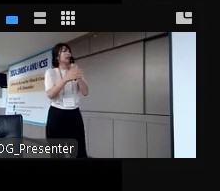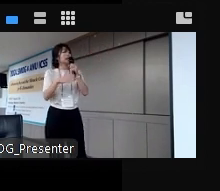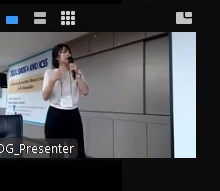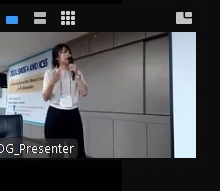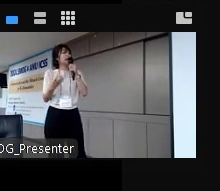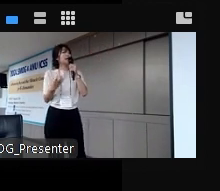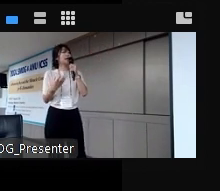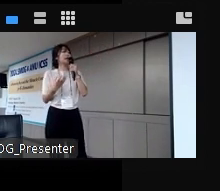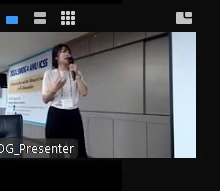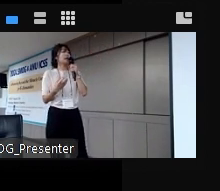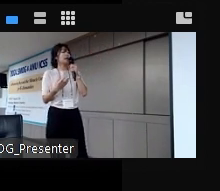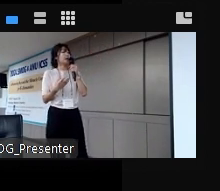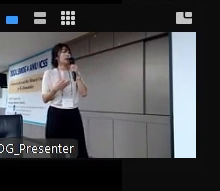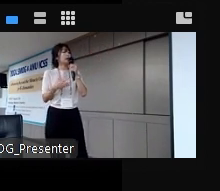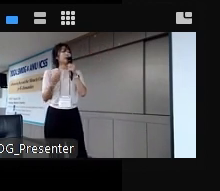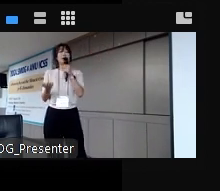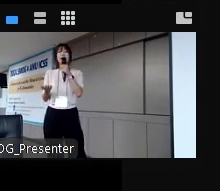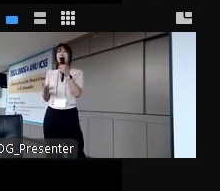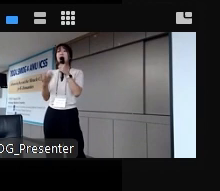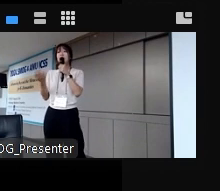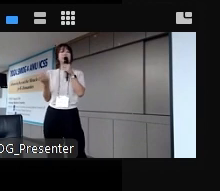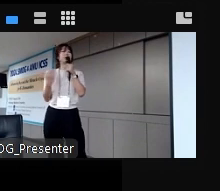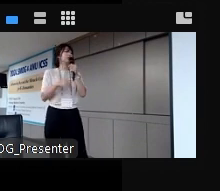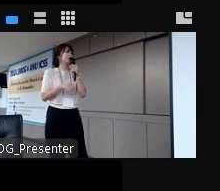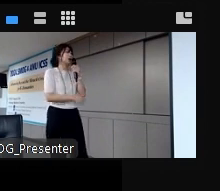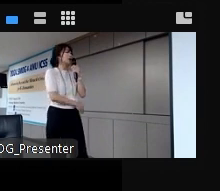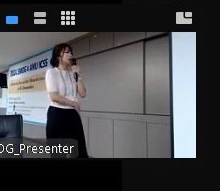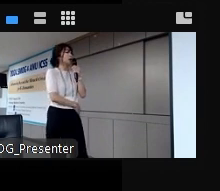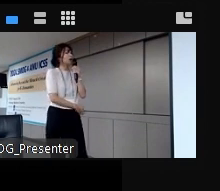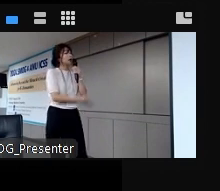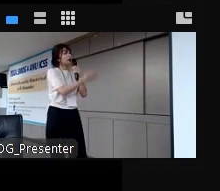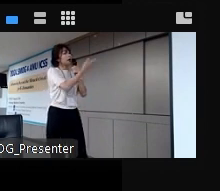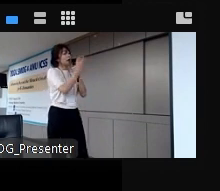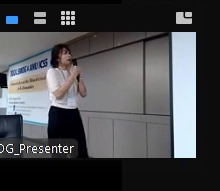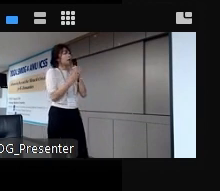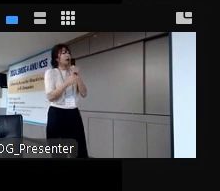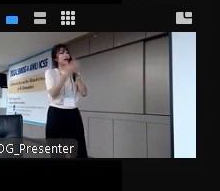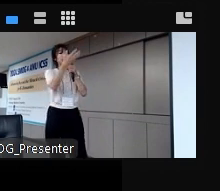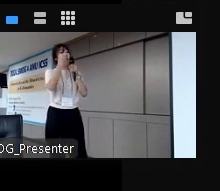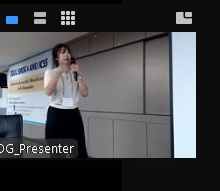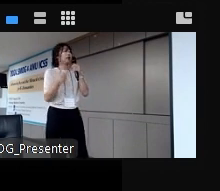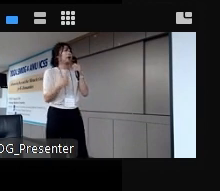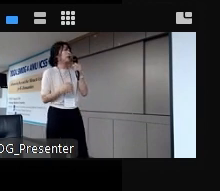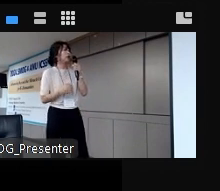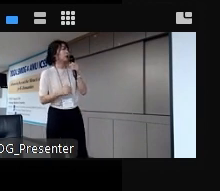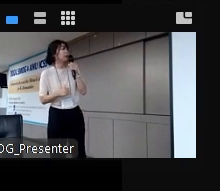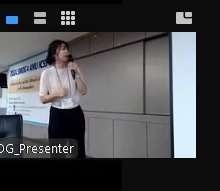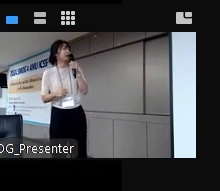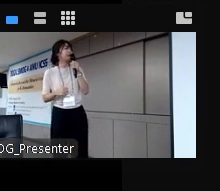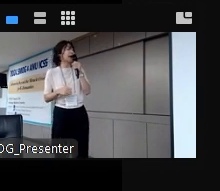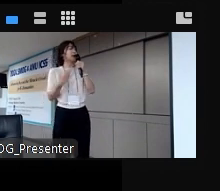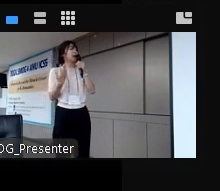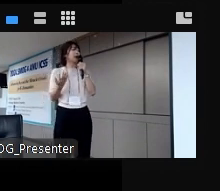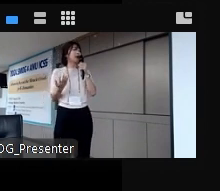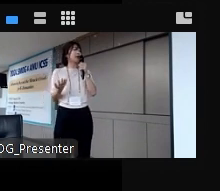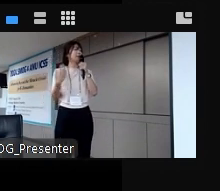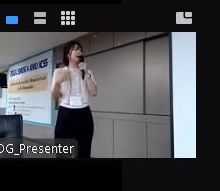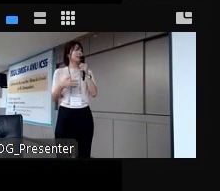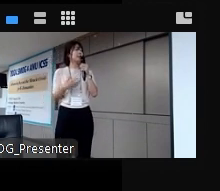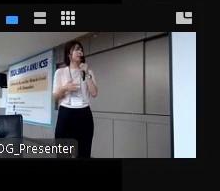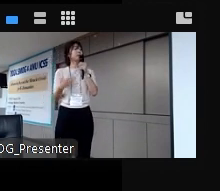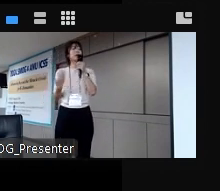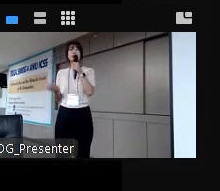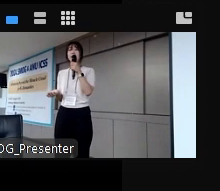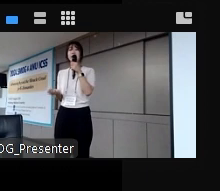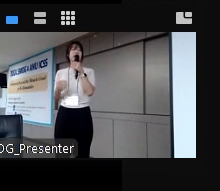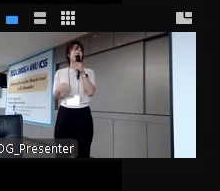ones that do not have any locus marking when the context tells you who's doing what. And second, the mirror picture of that, lower rating for minus